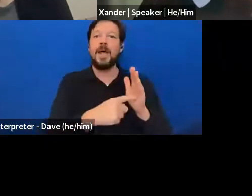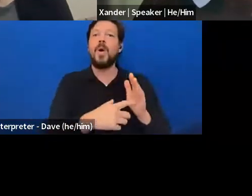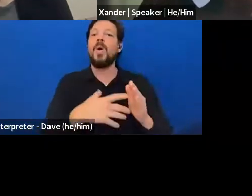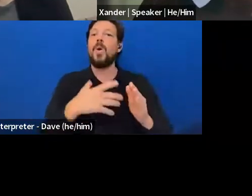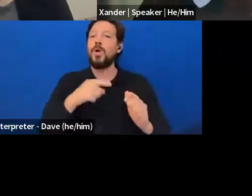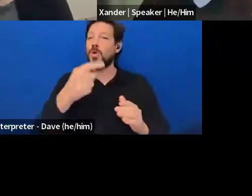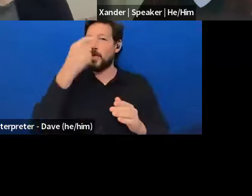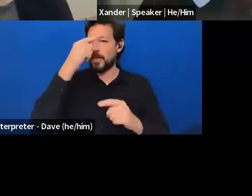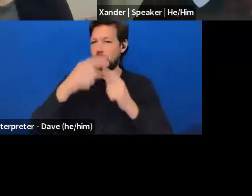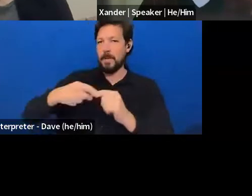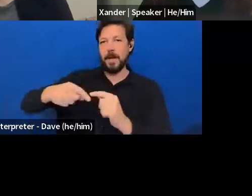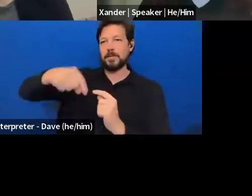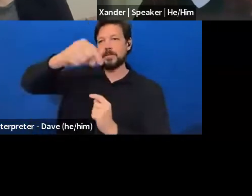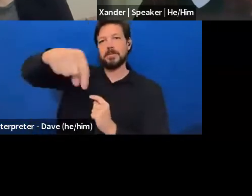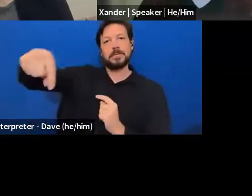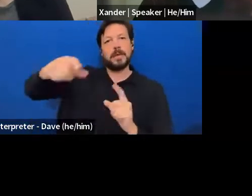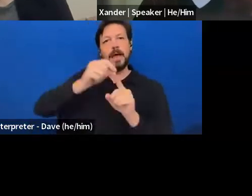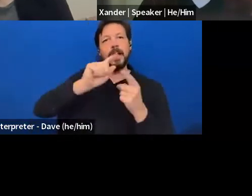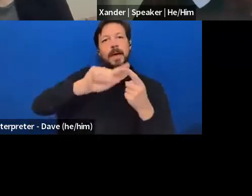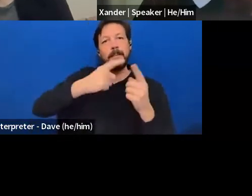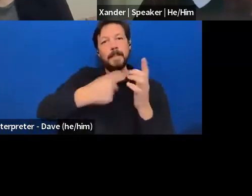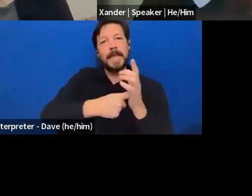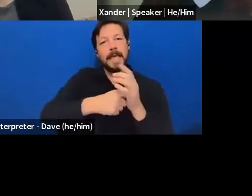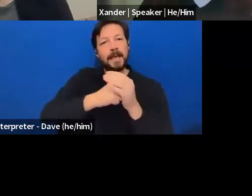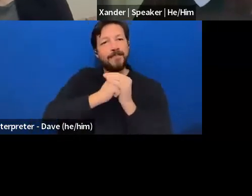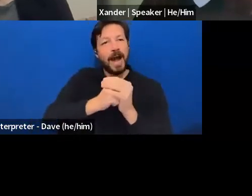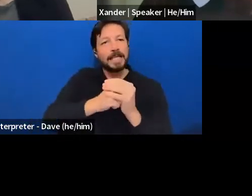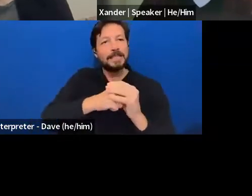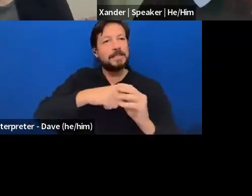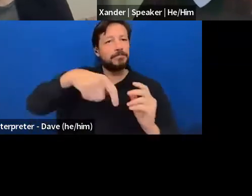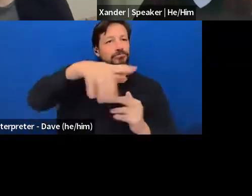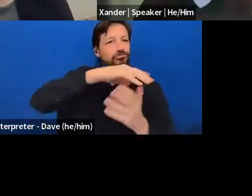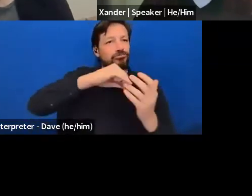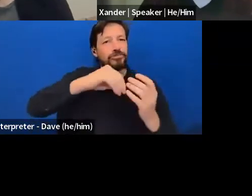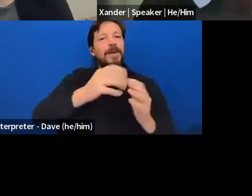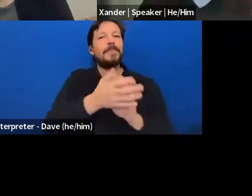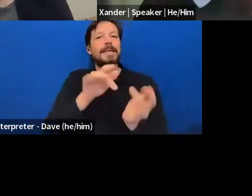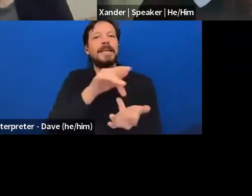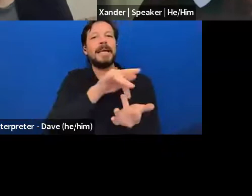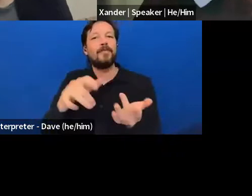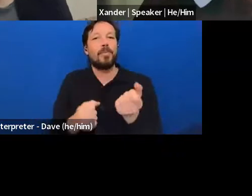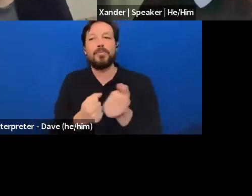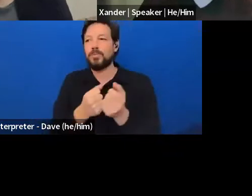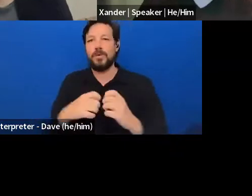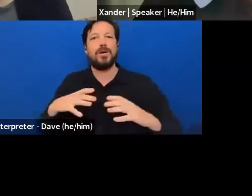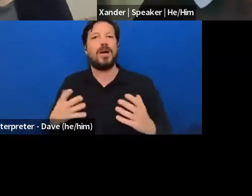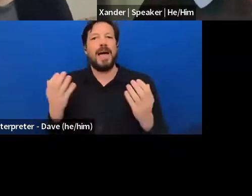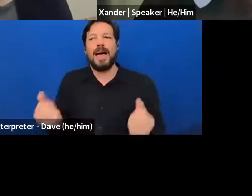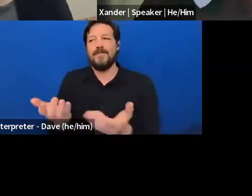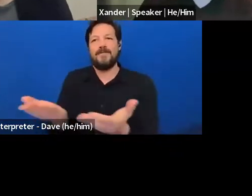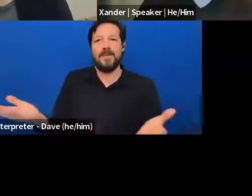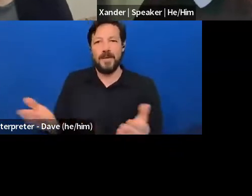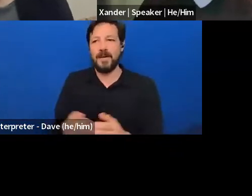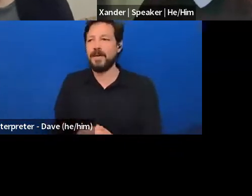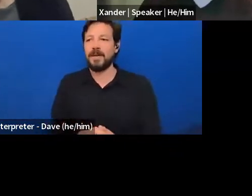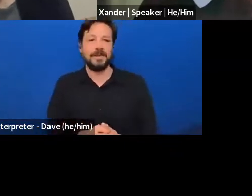and friendships for the child and for the family to build those informal supports and the ones that will help support the vision for